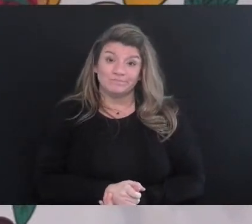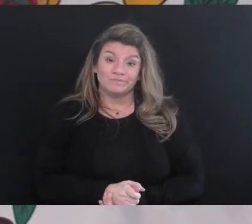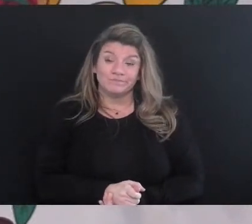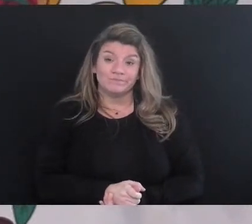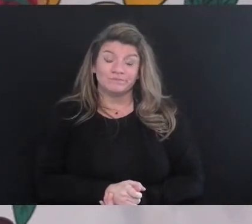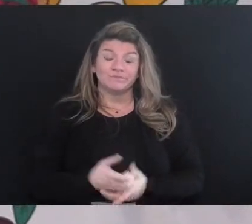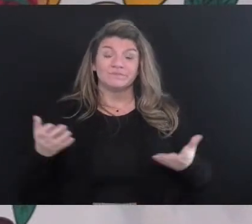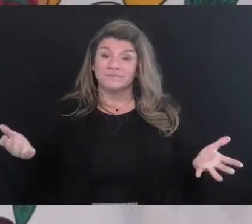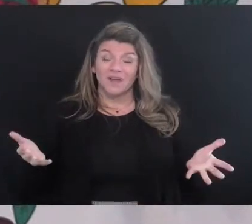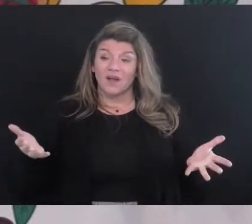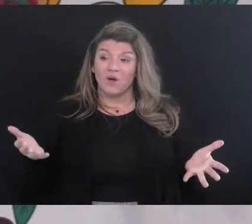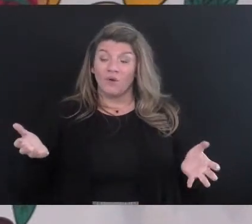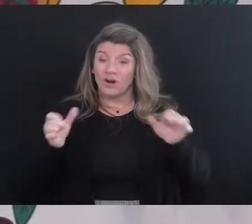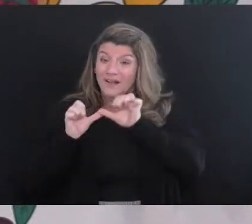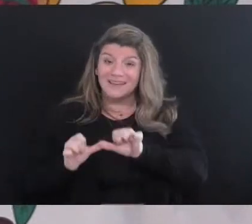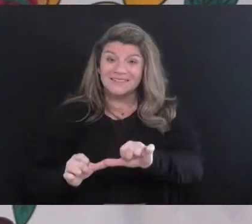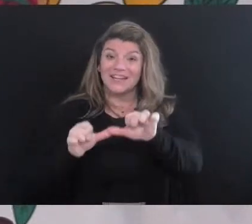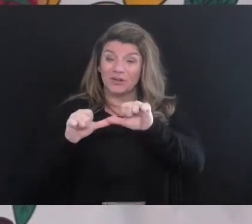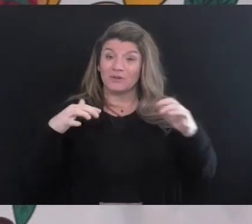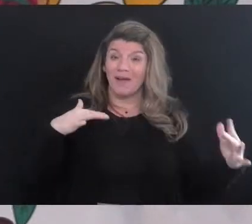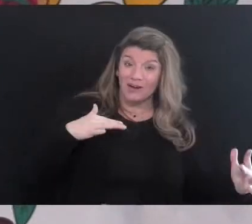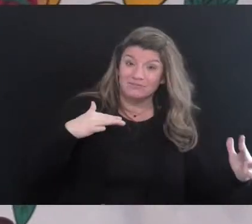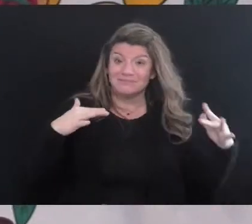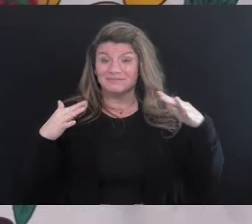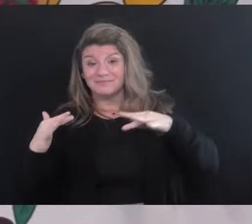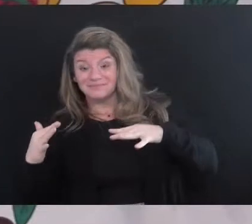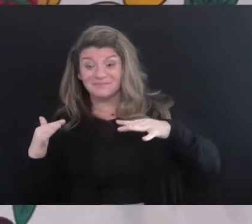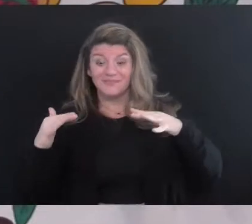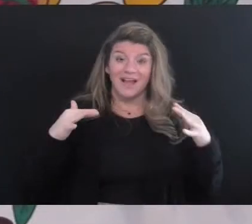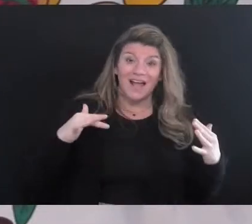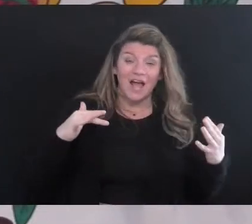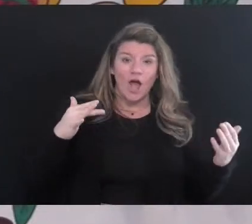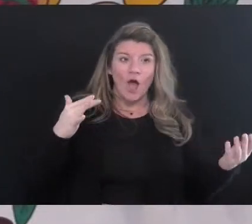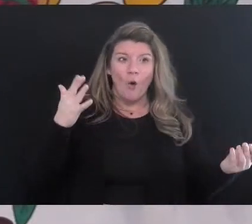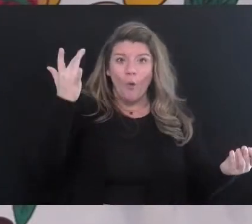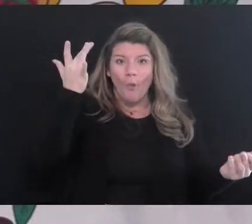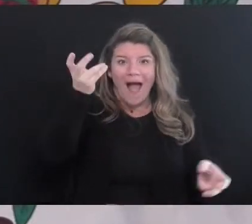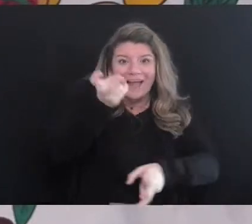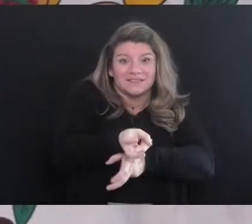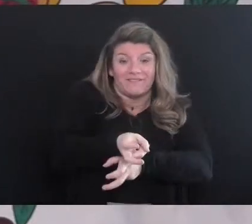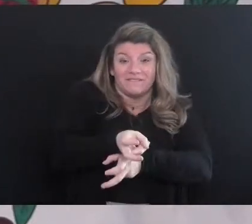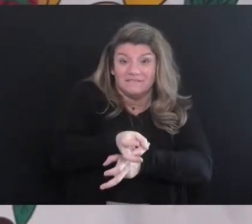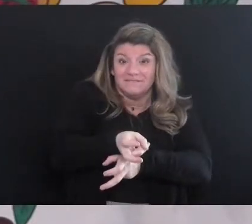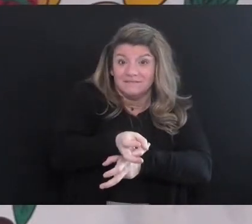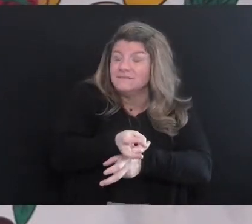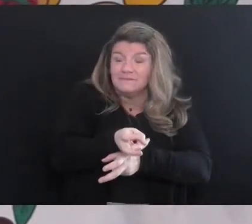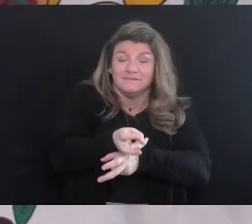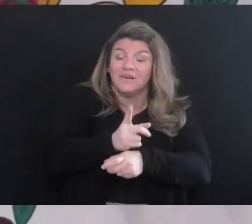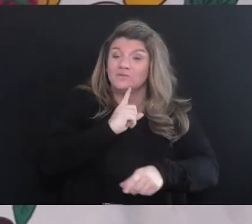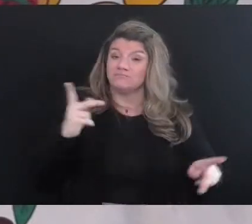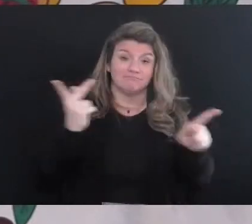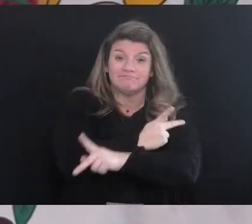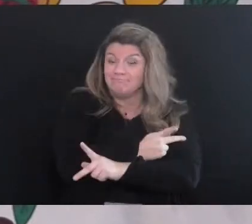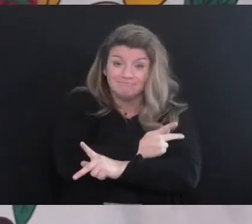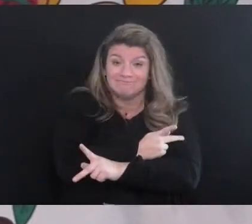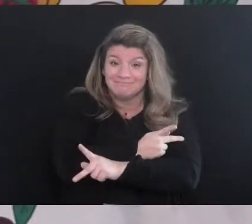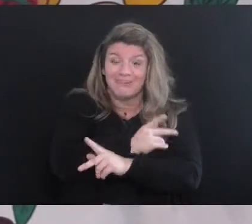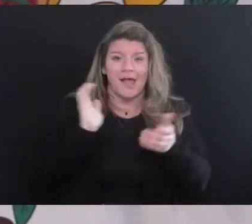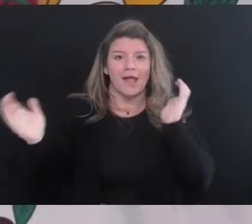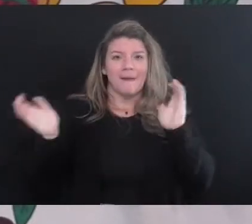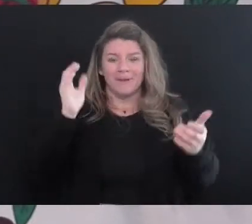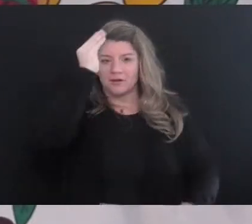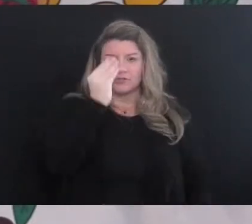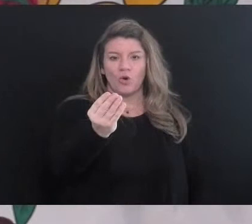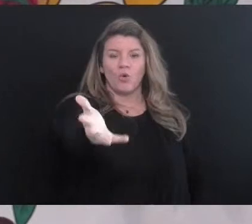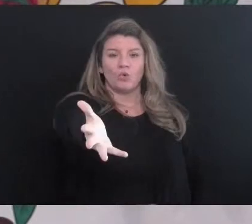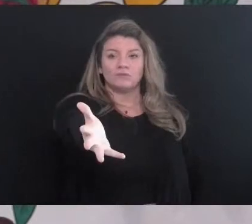we're going to continue the battle now, because the battle is tougher now. Way tougher than if you would have just been told